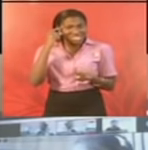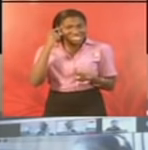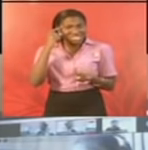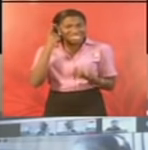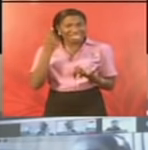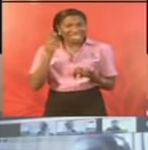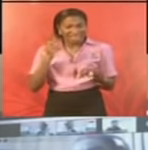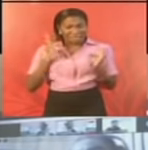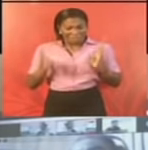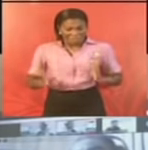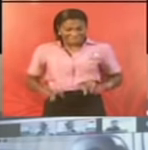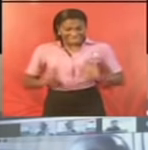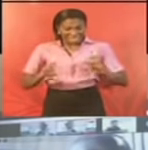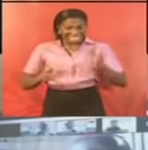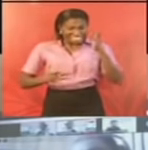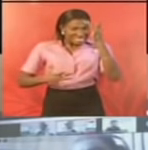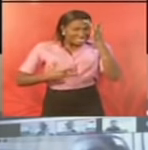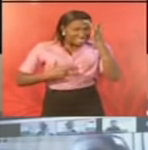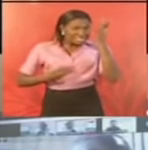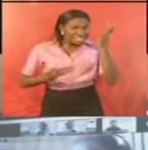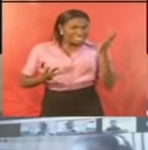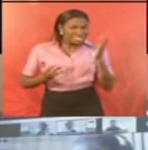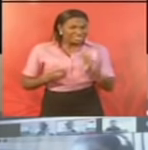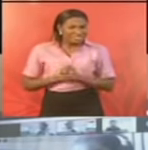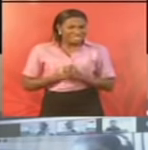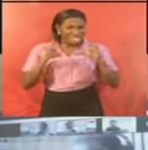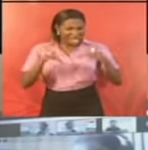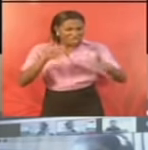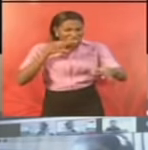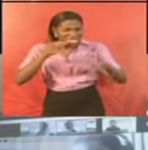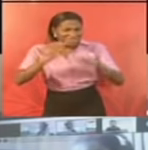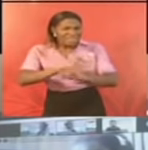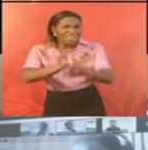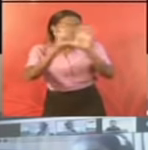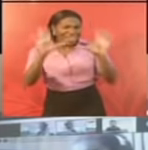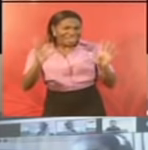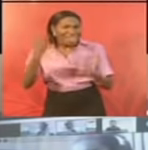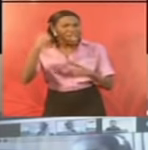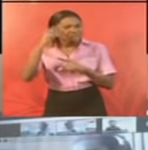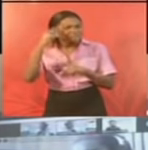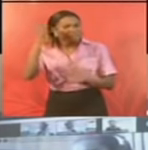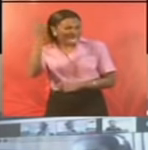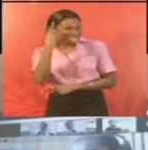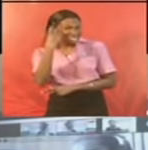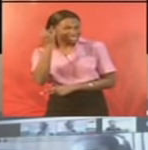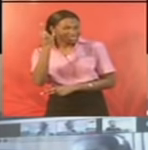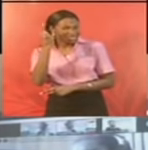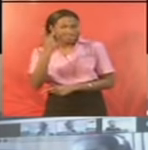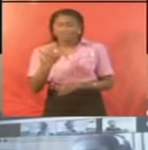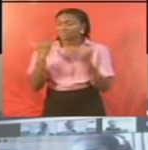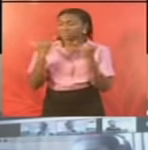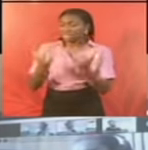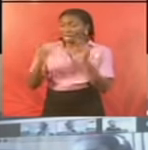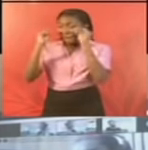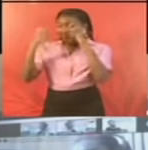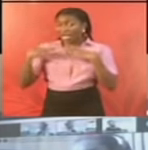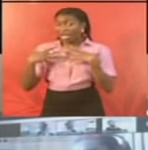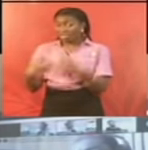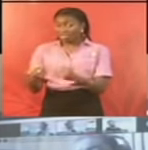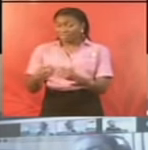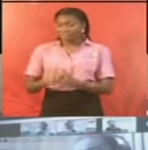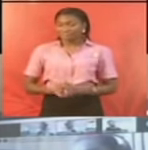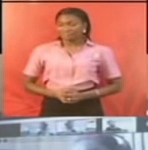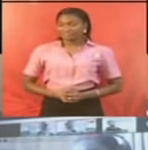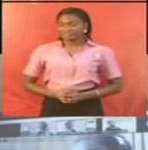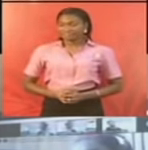So if you can respond to that from a technical, viewpoint. And Minister Dayal Singh, I'm always mindful of